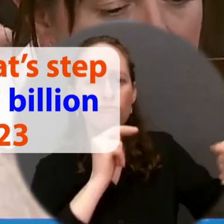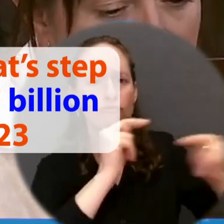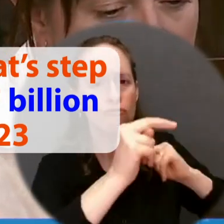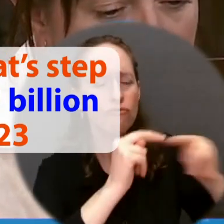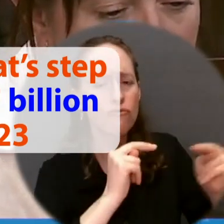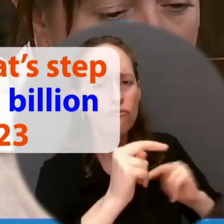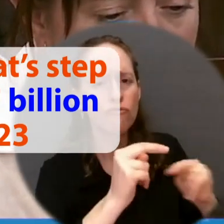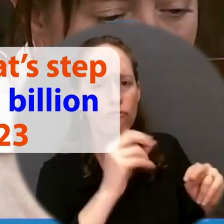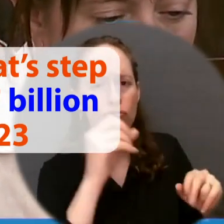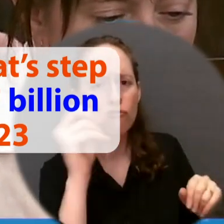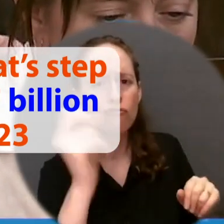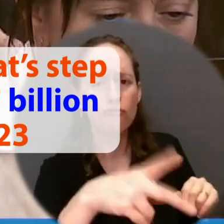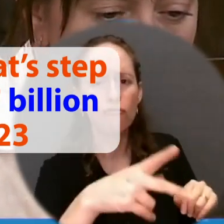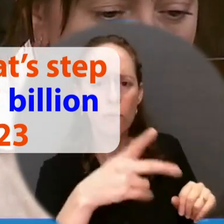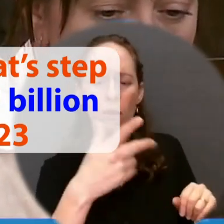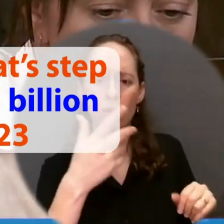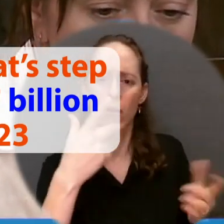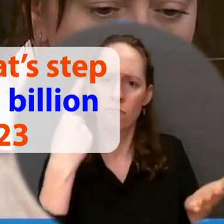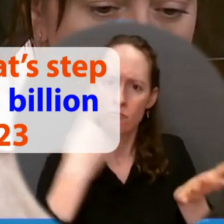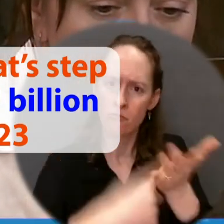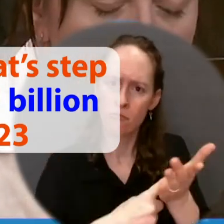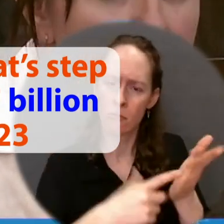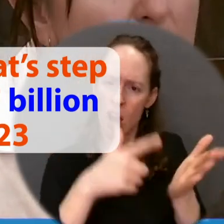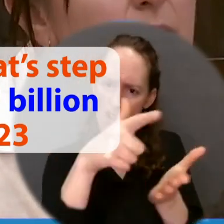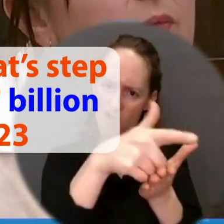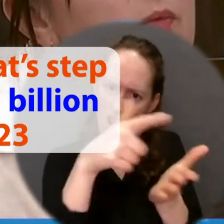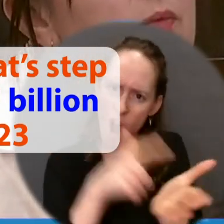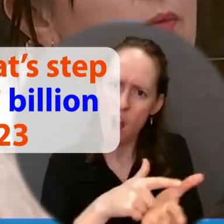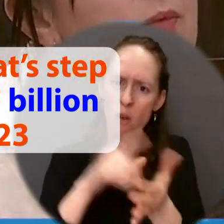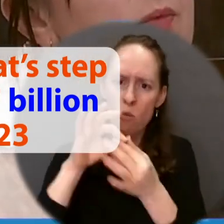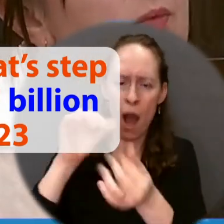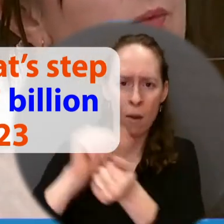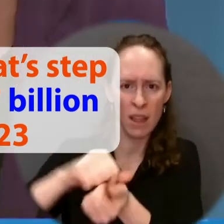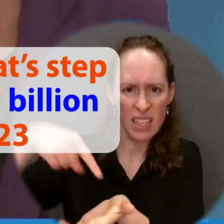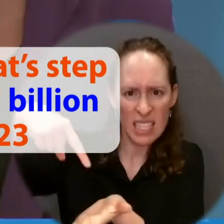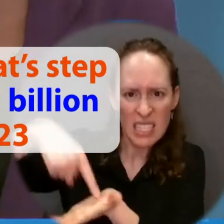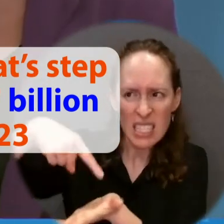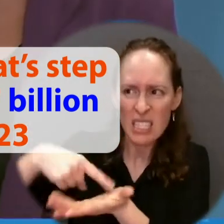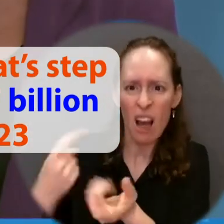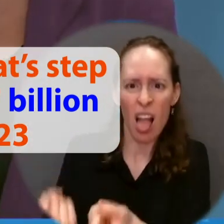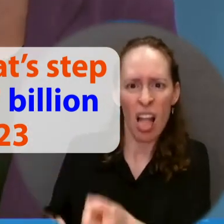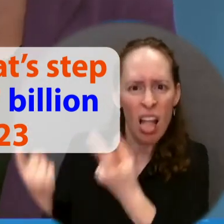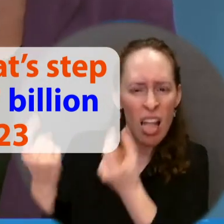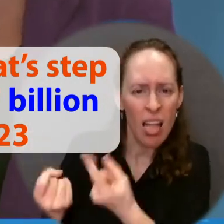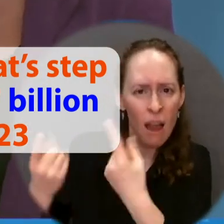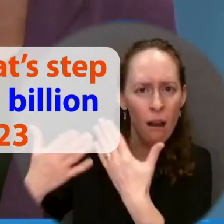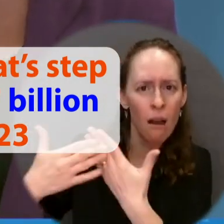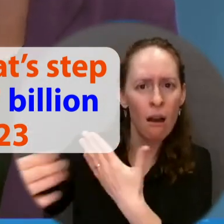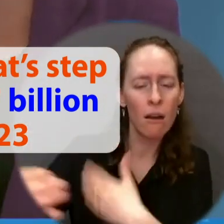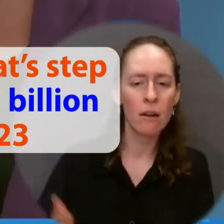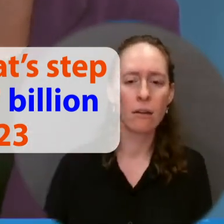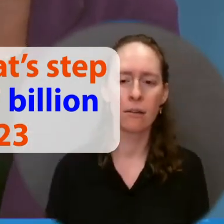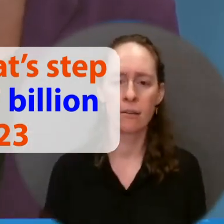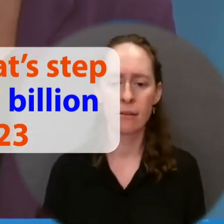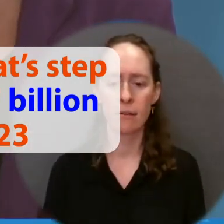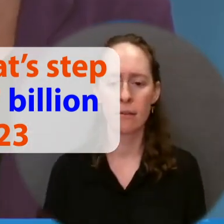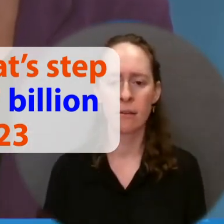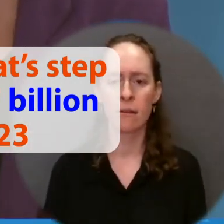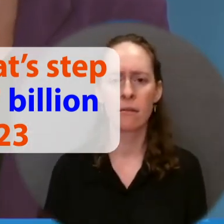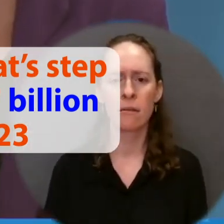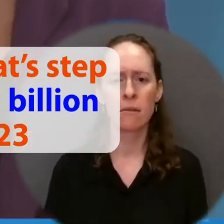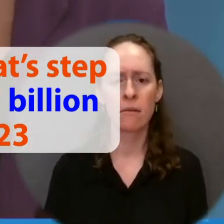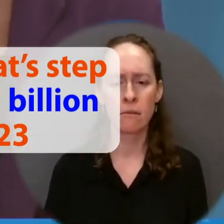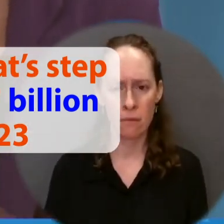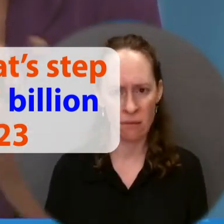potential legislation, right, on deficit and debt, right? When we're talking about the national deficit, when we're talking about lowering